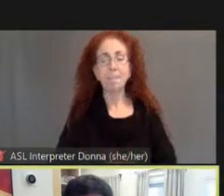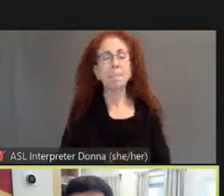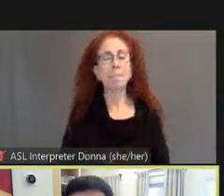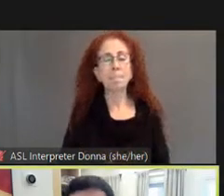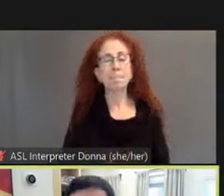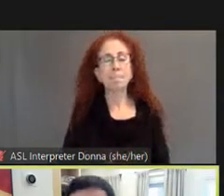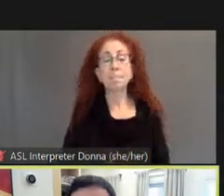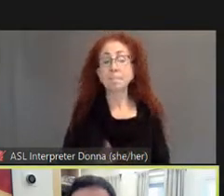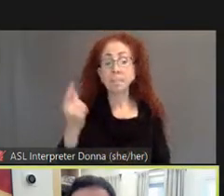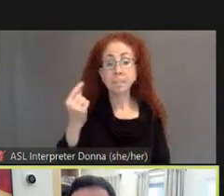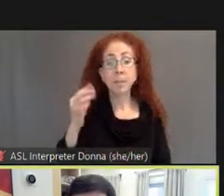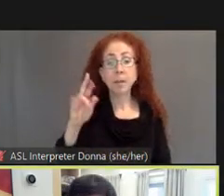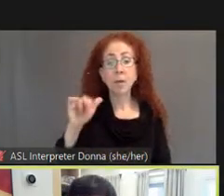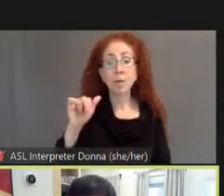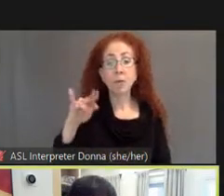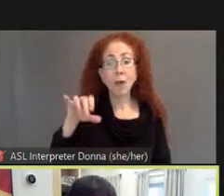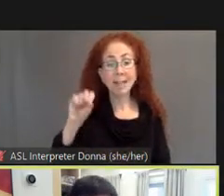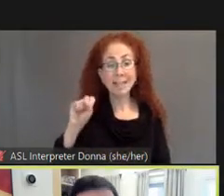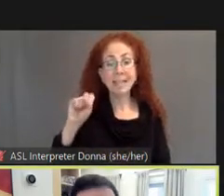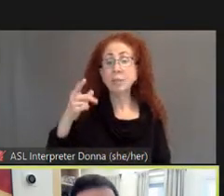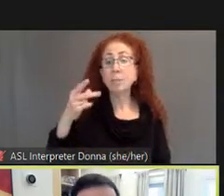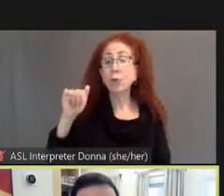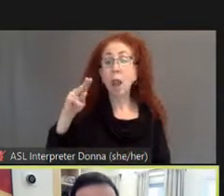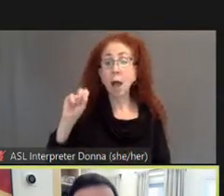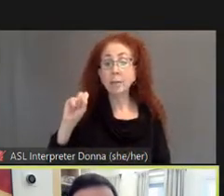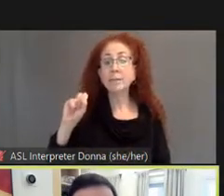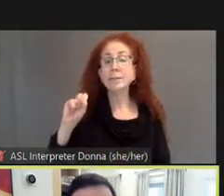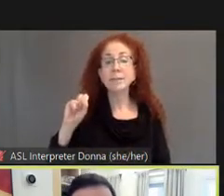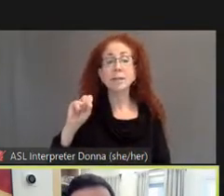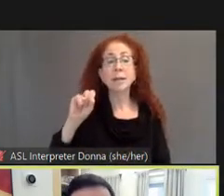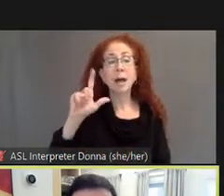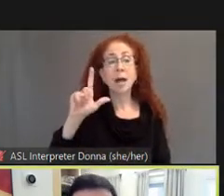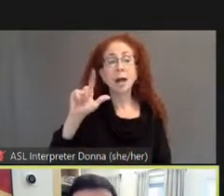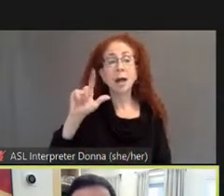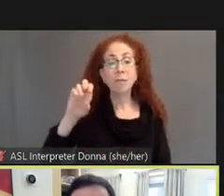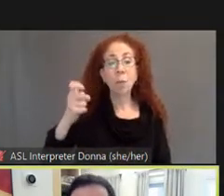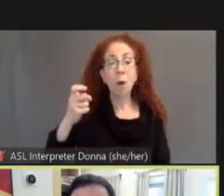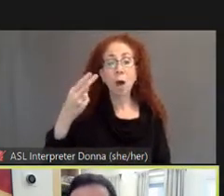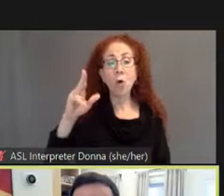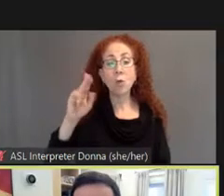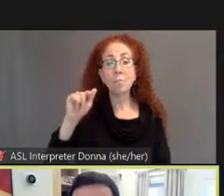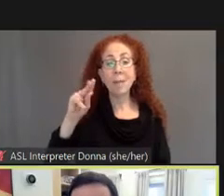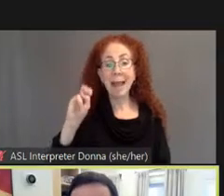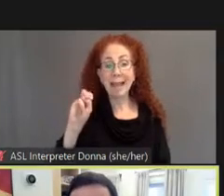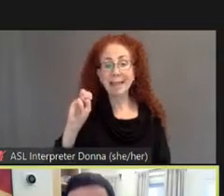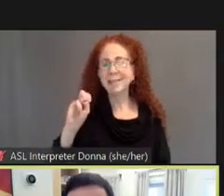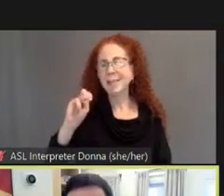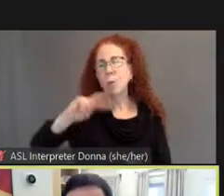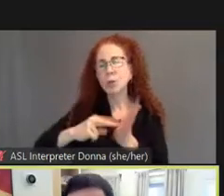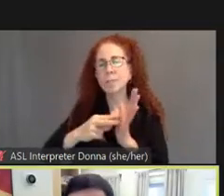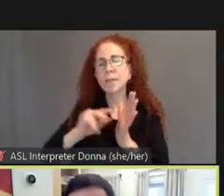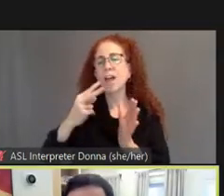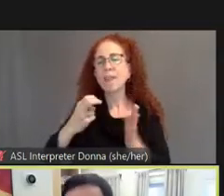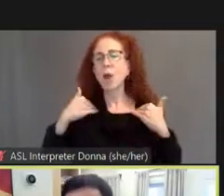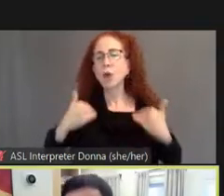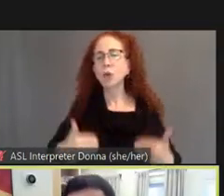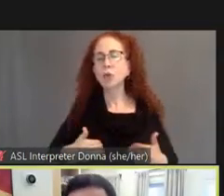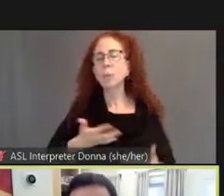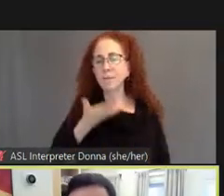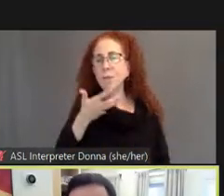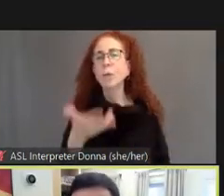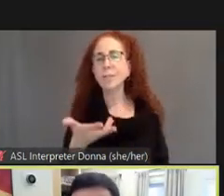is Francis Poulenc's opera La Voix Humaine, or the human voice